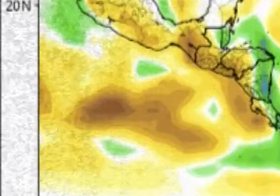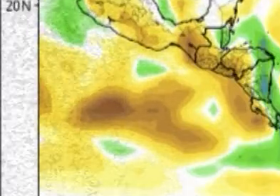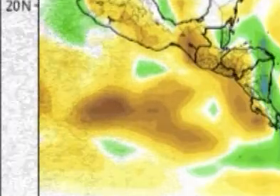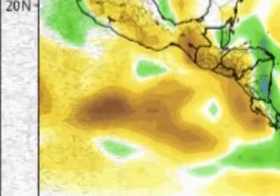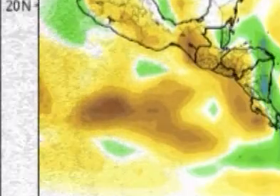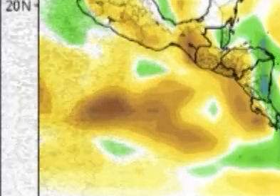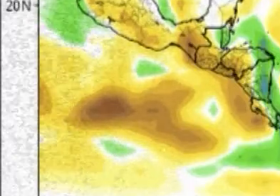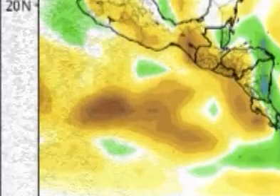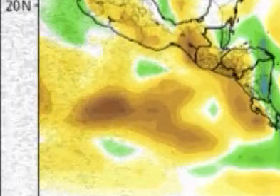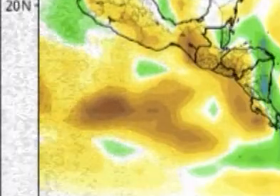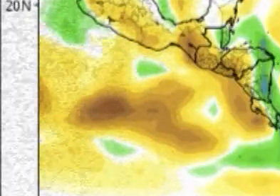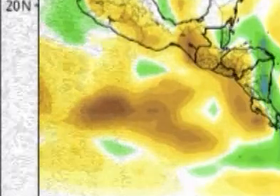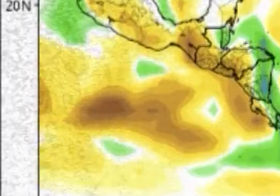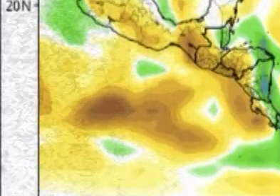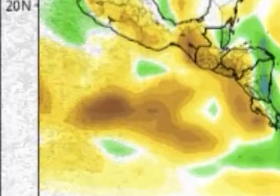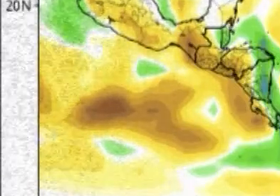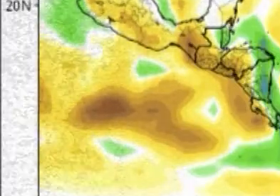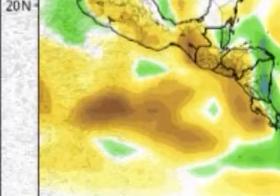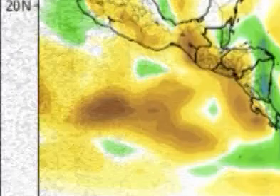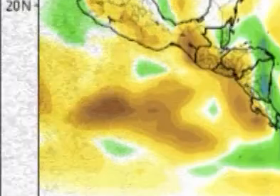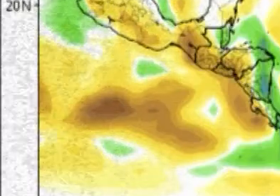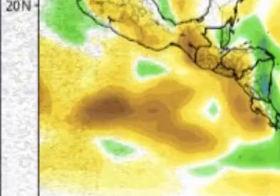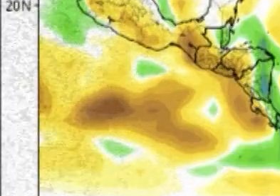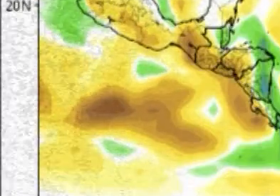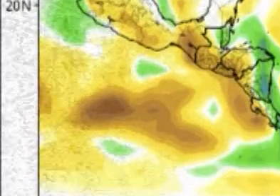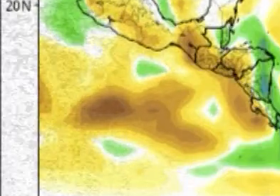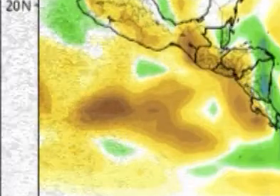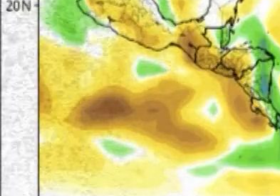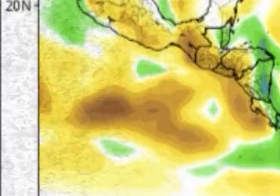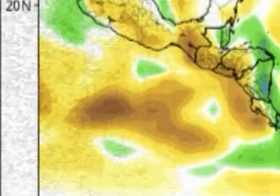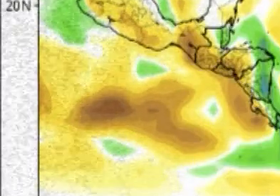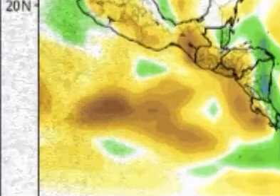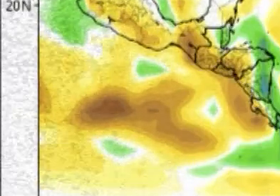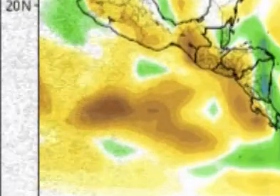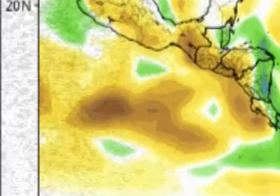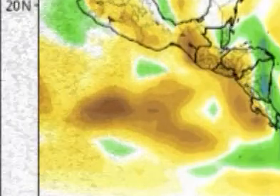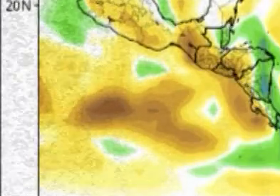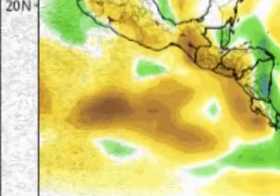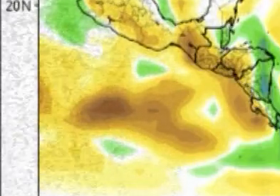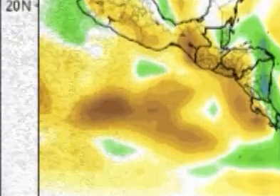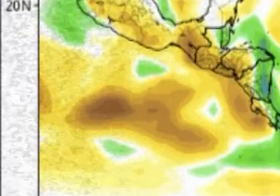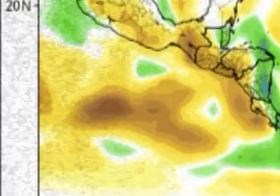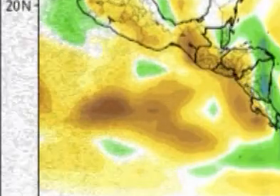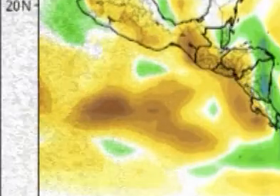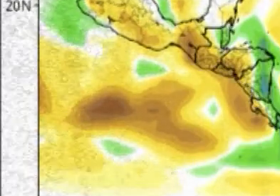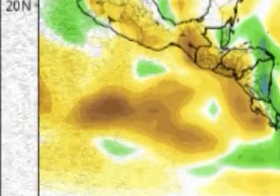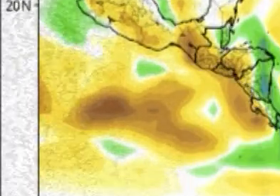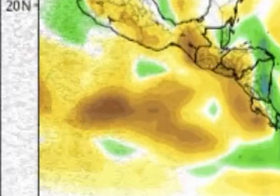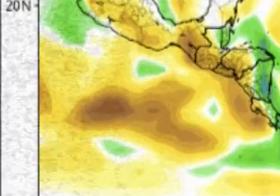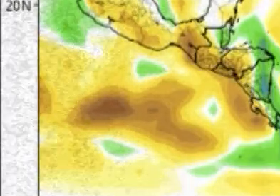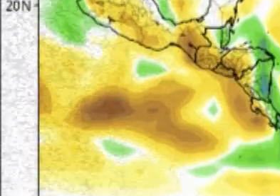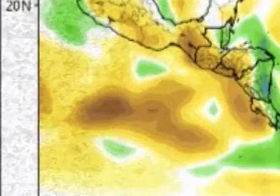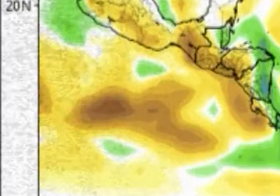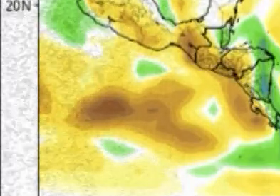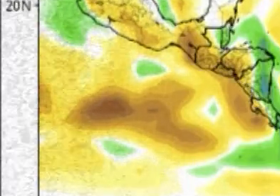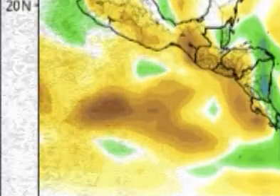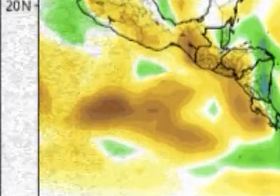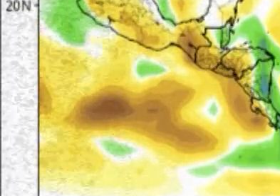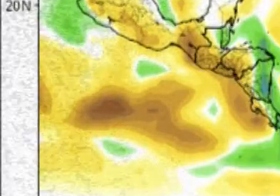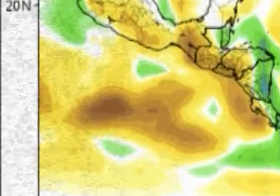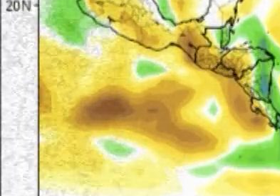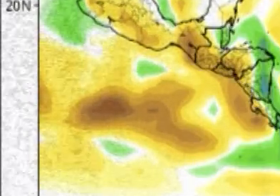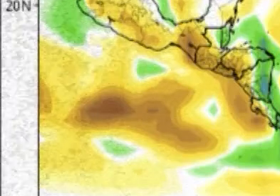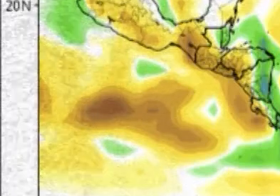8th to 11th, and again from the 13th to the 14th. And with bursts of rainfall, there is a high potential